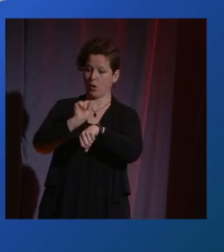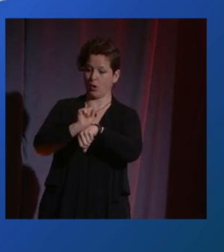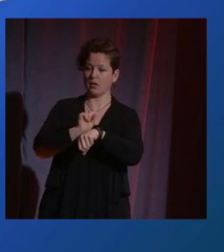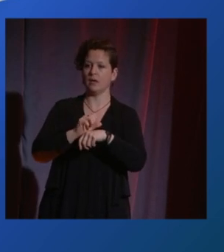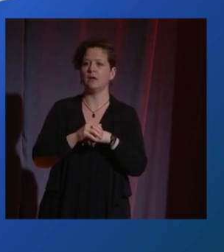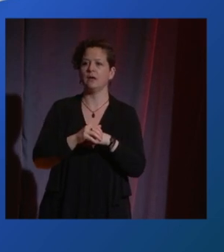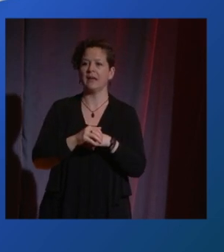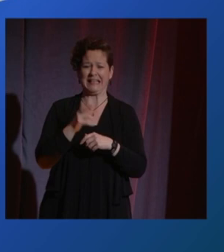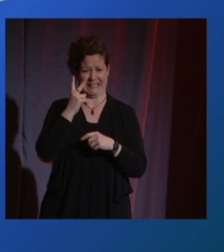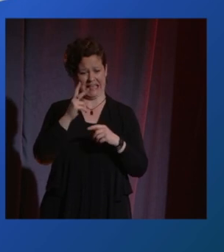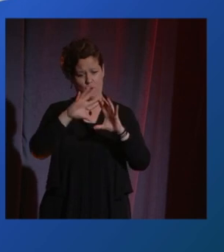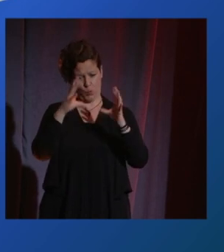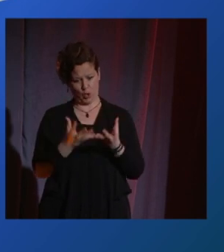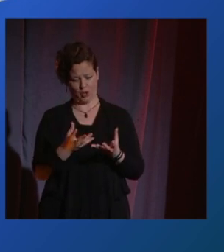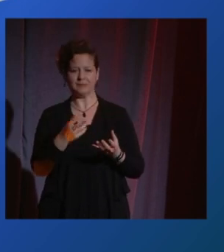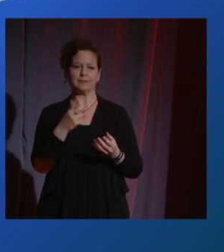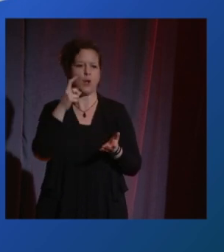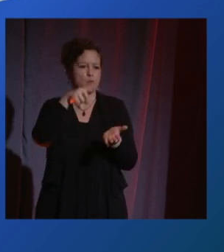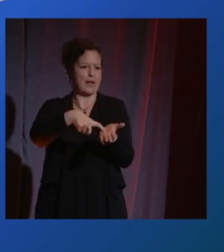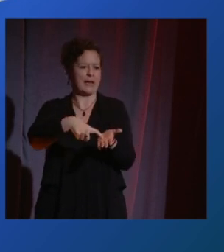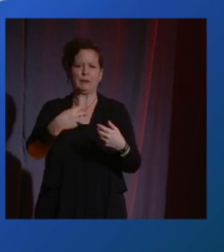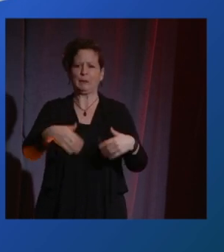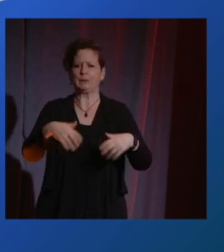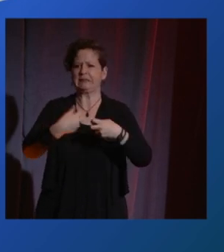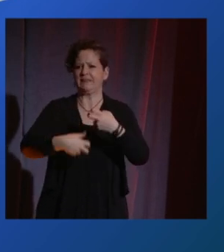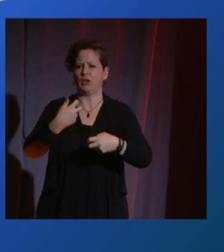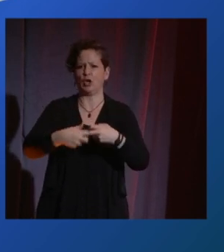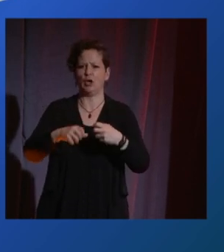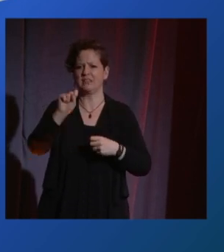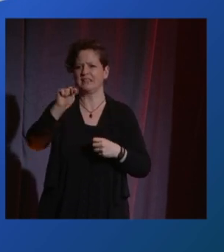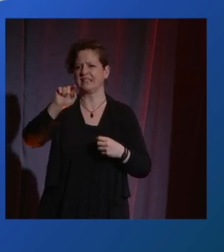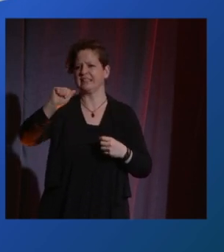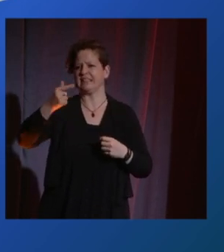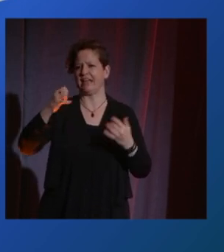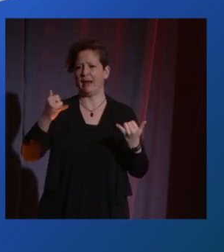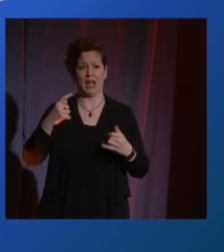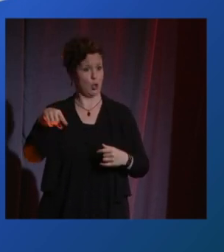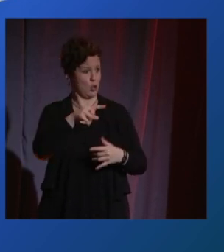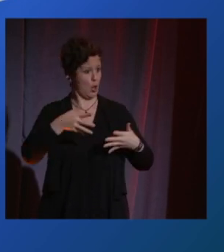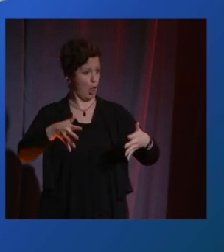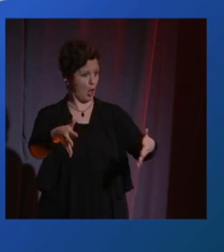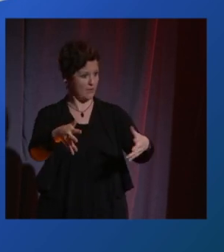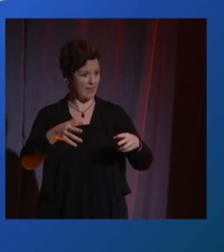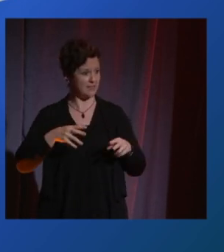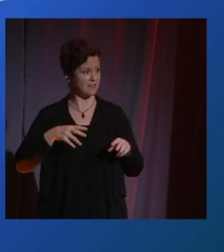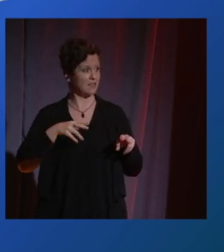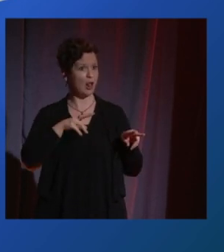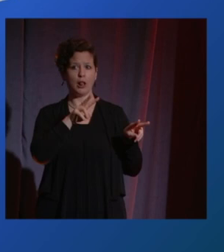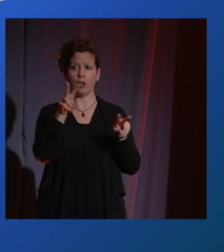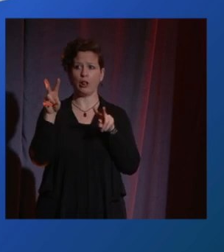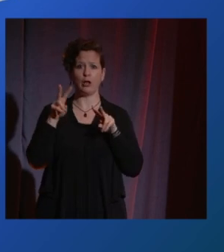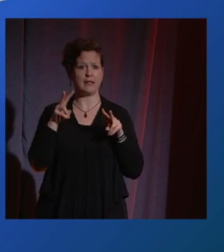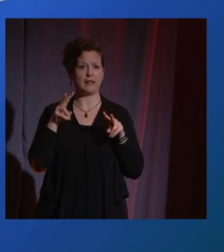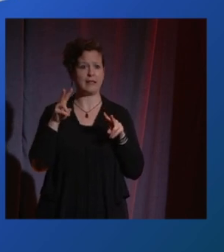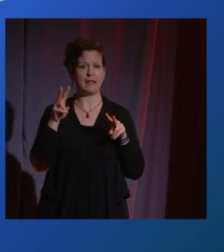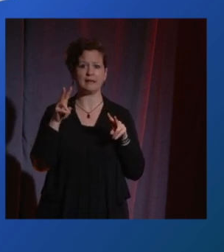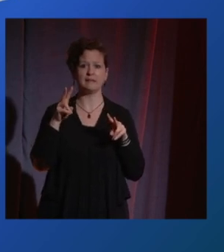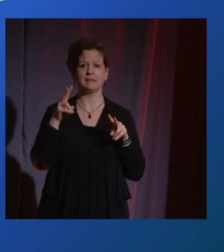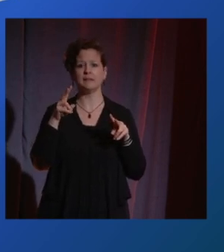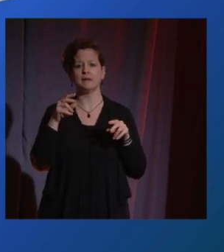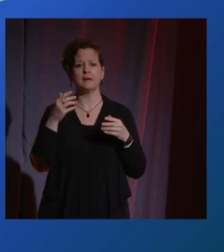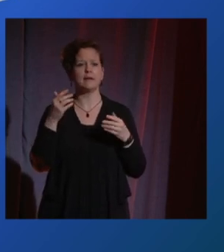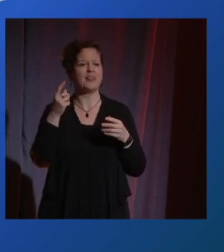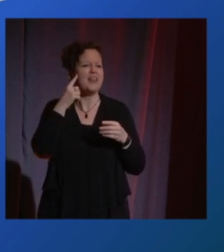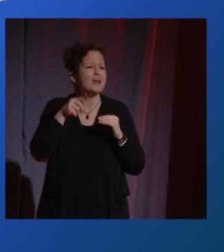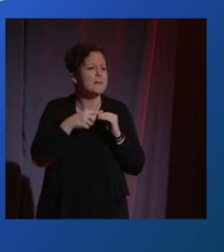difficult stage how so doesn't it make you guys nervous looking out five years